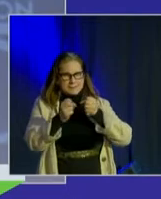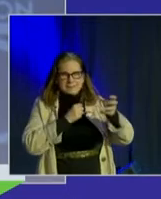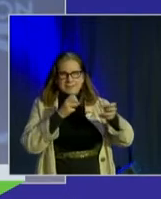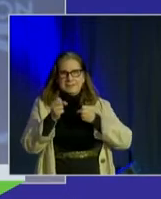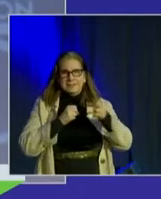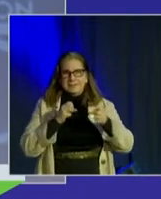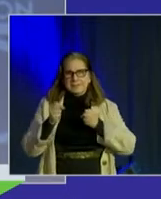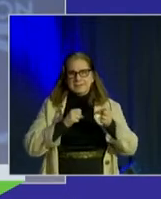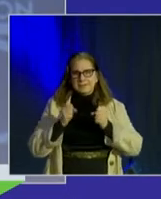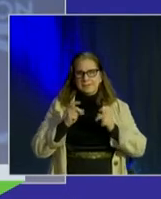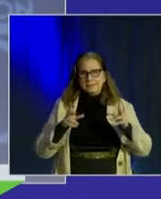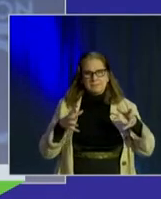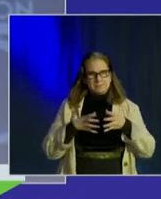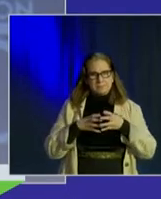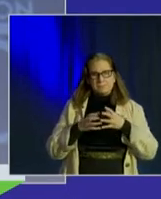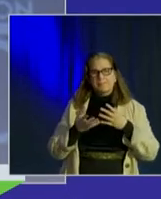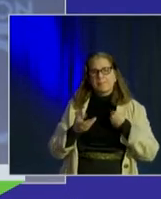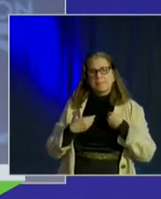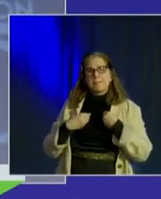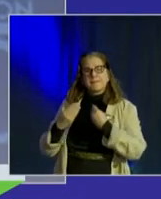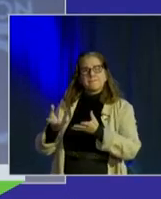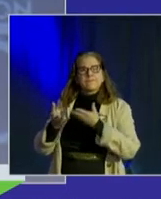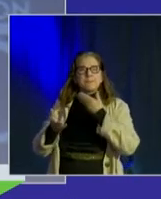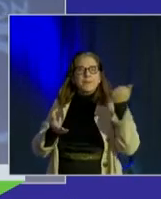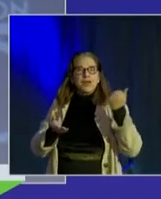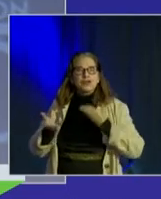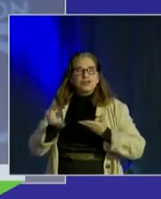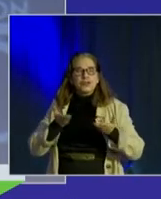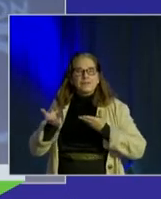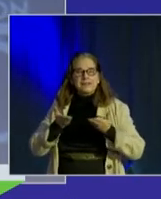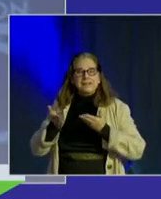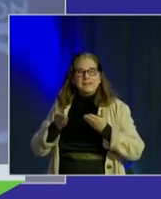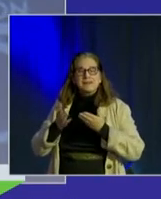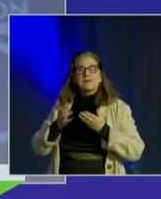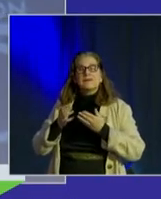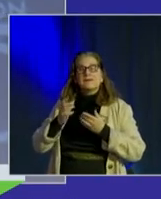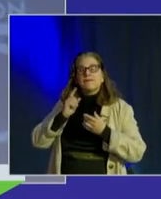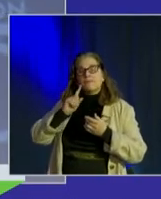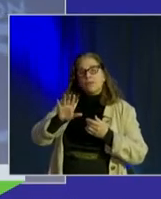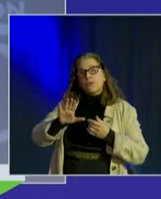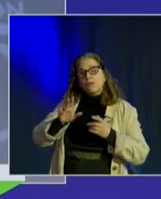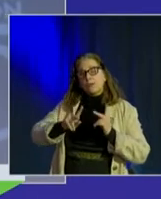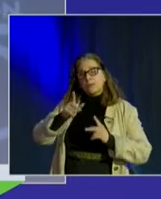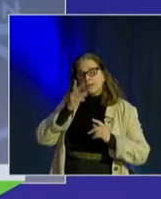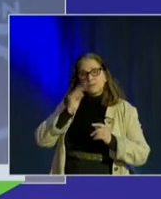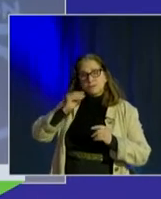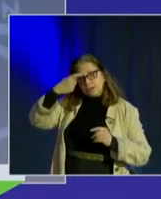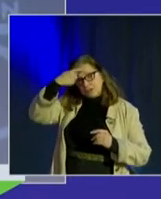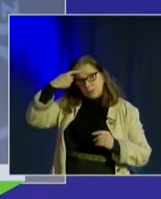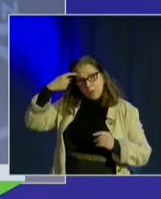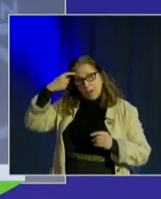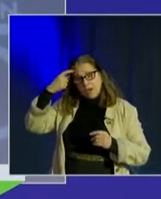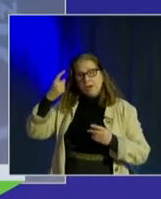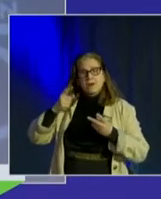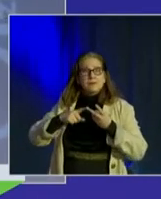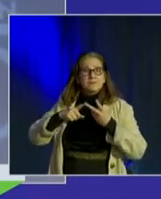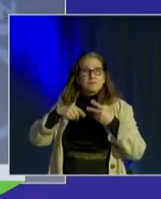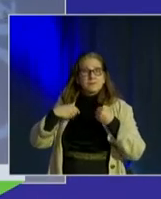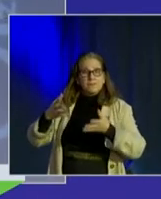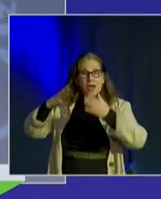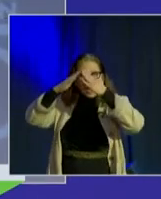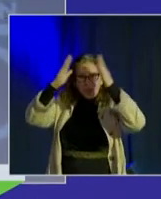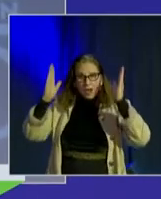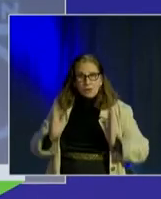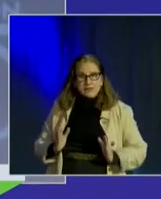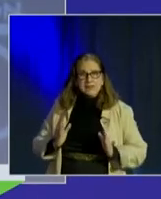together and better provide those services for trauma, for housing, for jobs, for job training, all